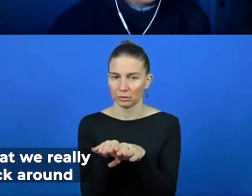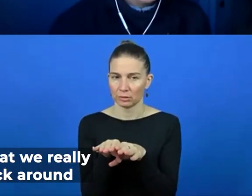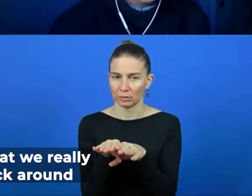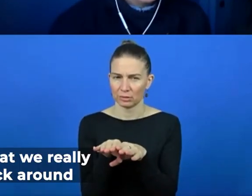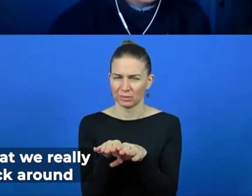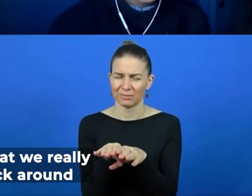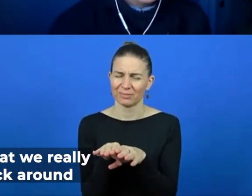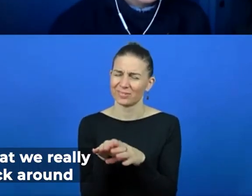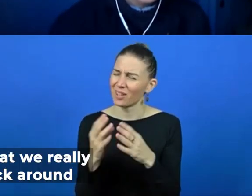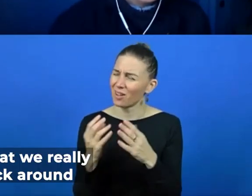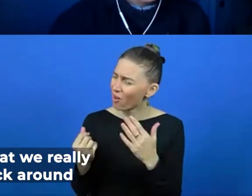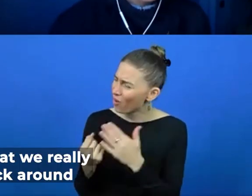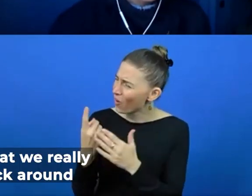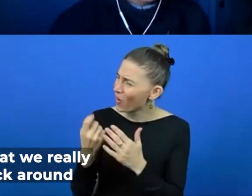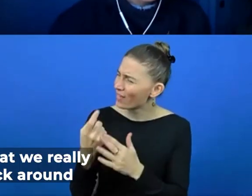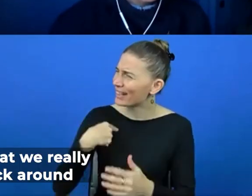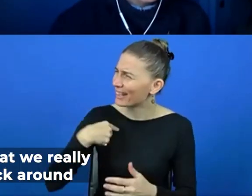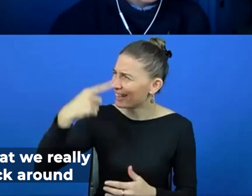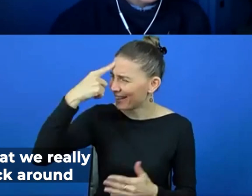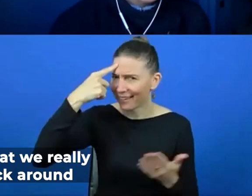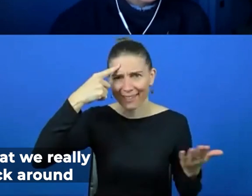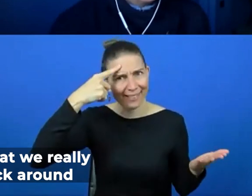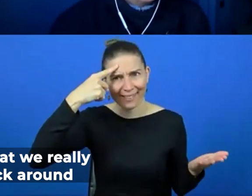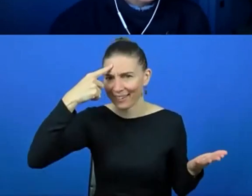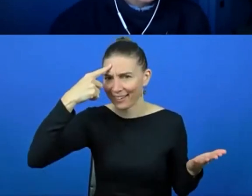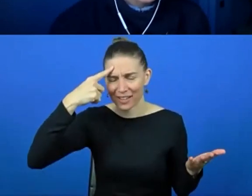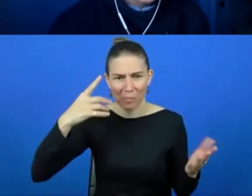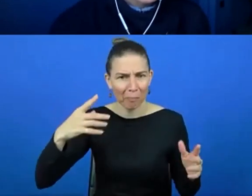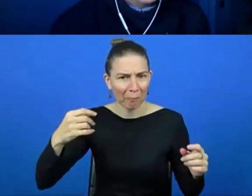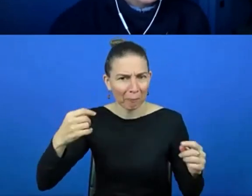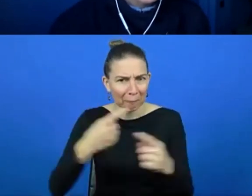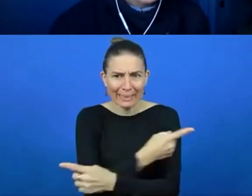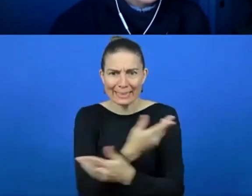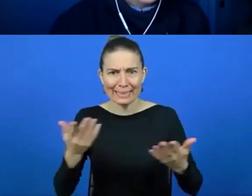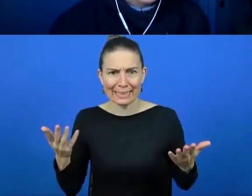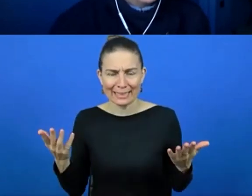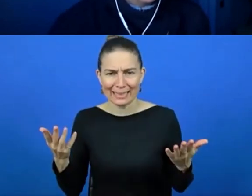often think that we really do miss a trick around,